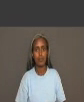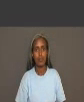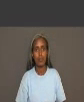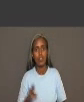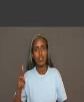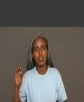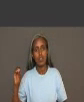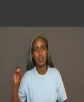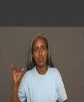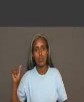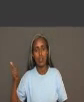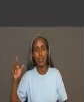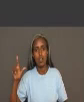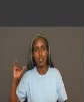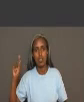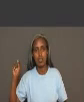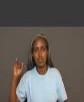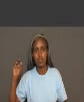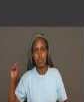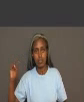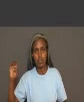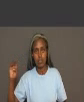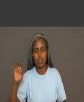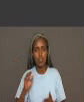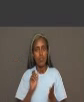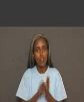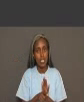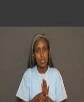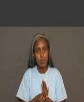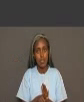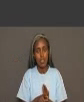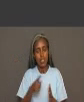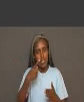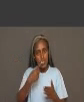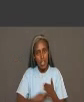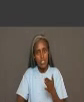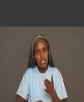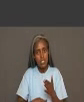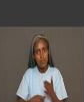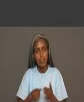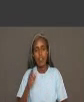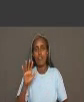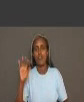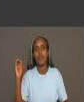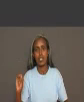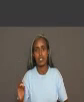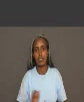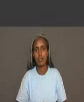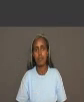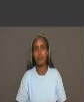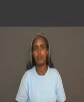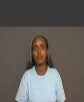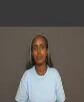Royalties, for example, are taxed at an even 5%.